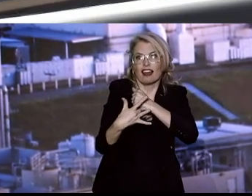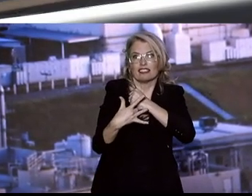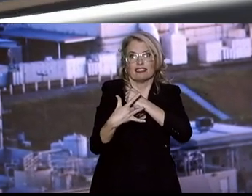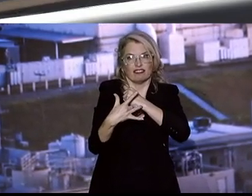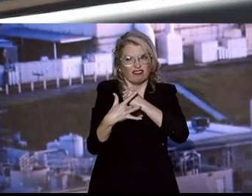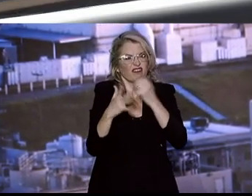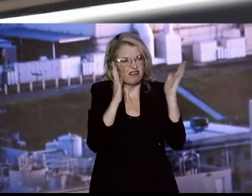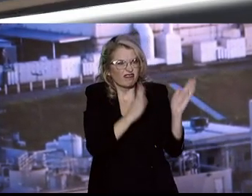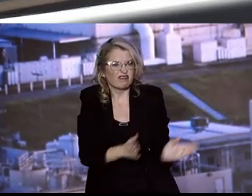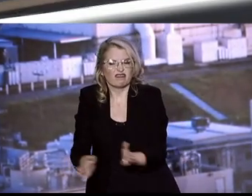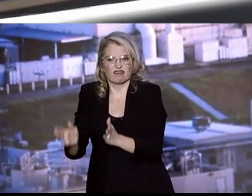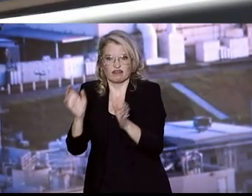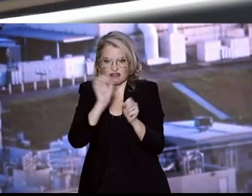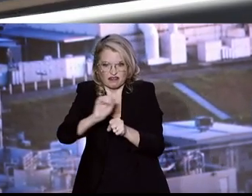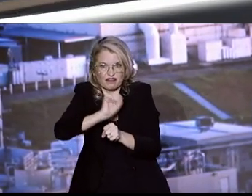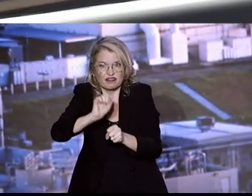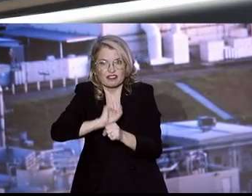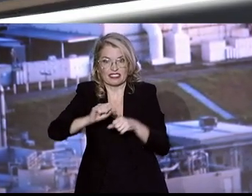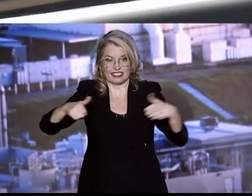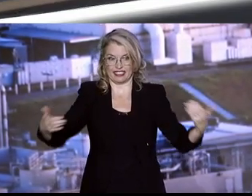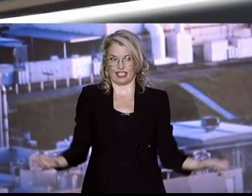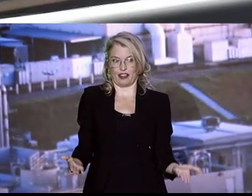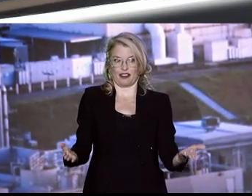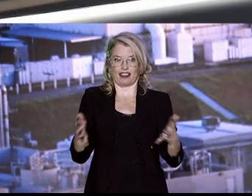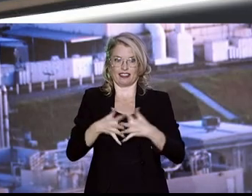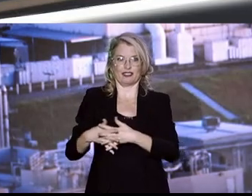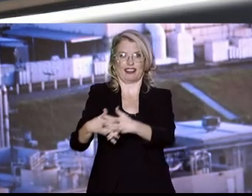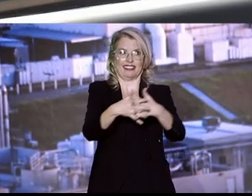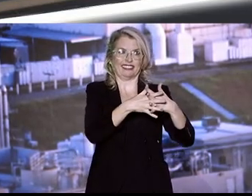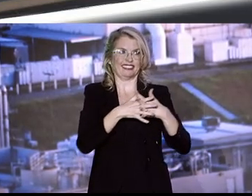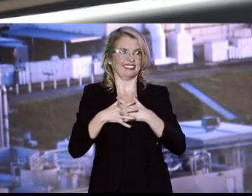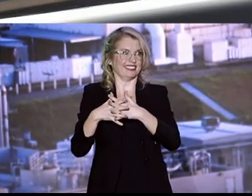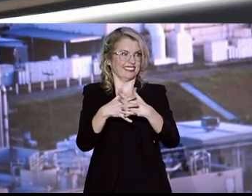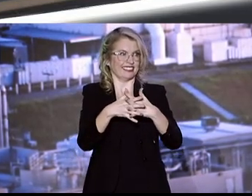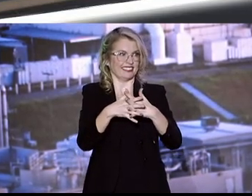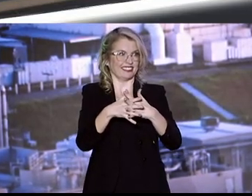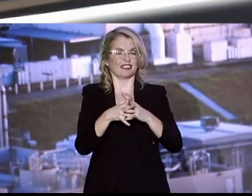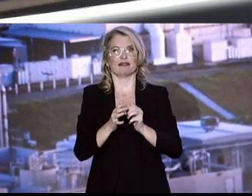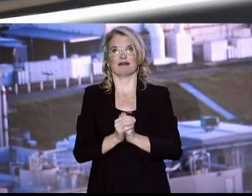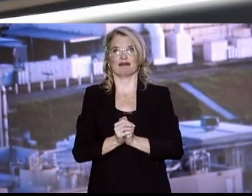we are preparing to ramp up here in the United States.